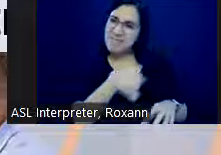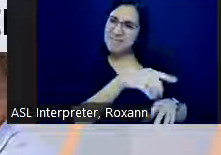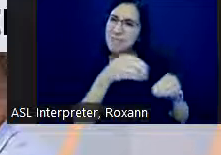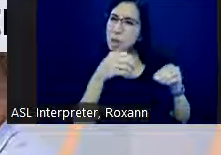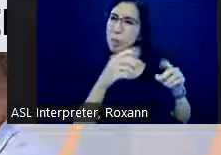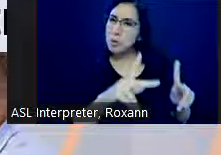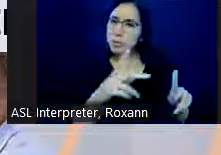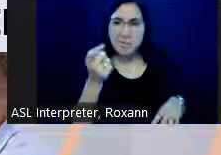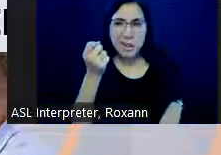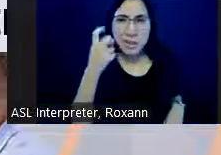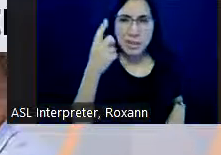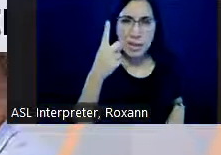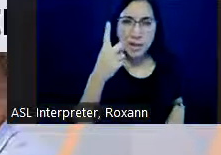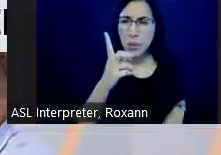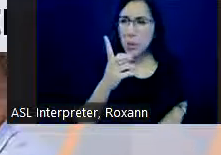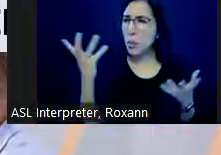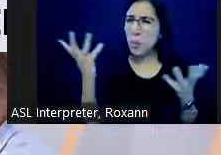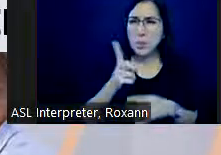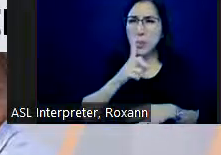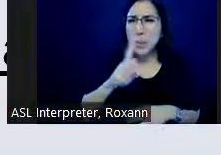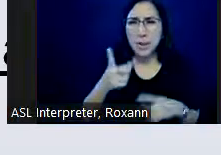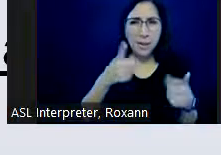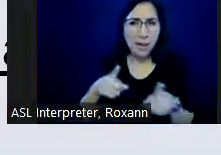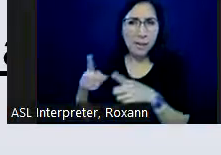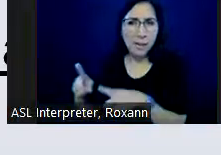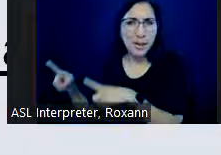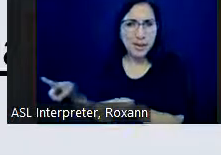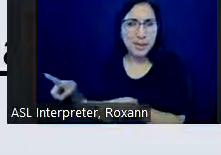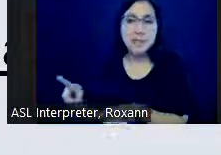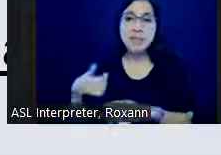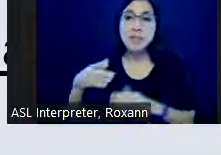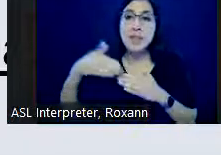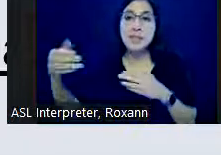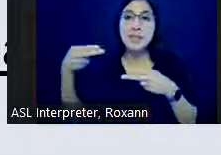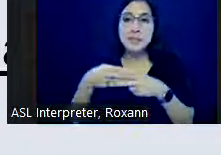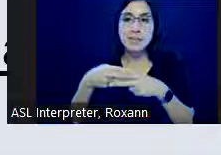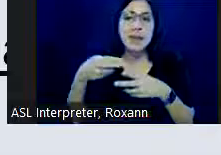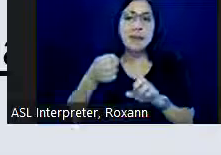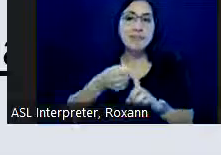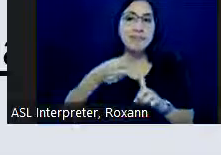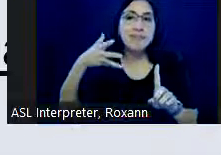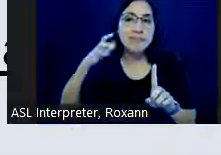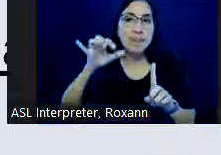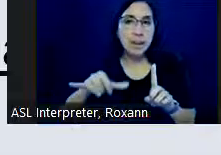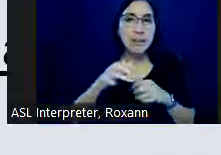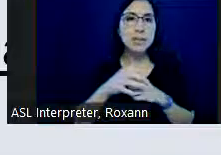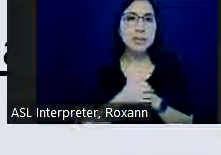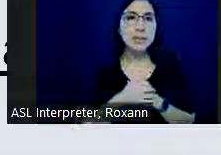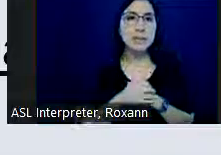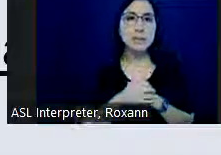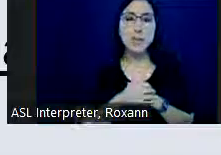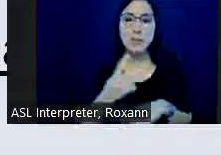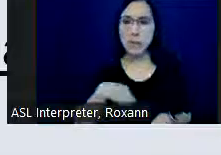really going on. Next slide, and let me show you what's really going on. We developed the Americans